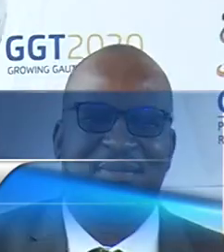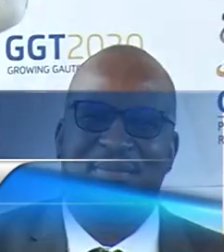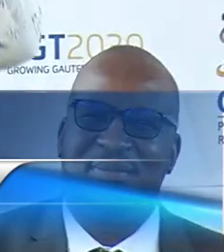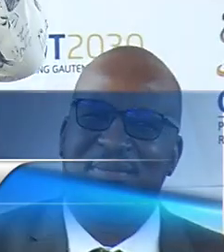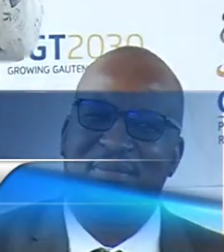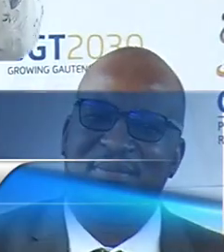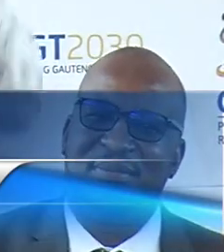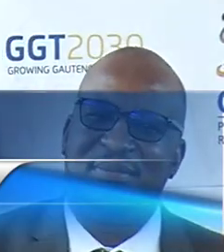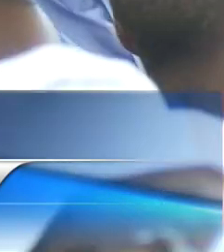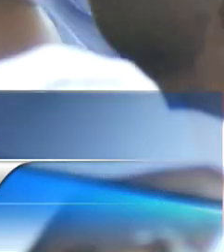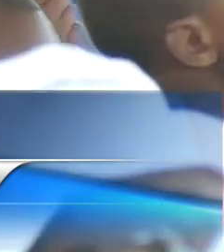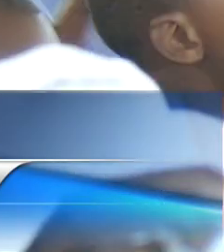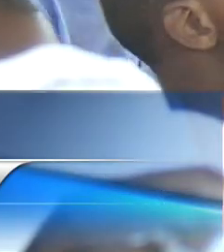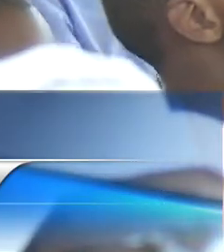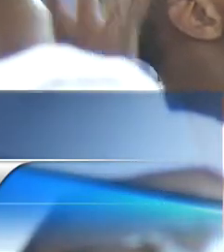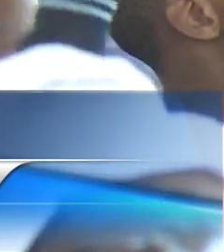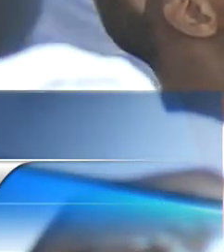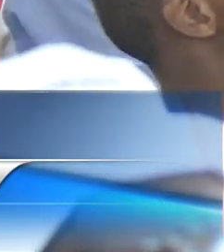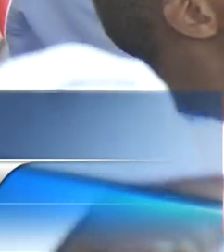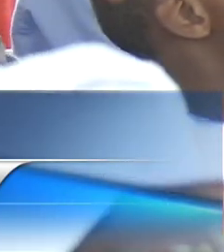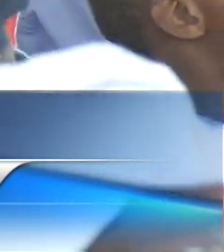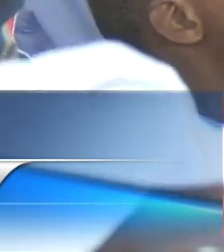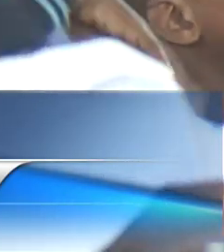Yeah. Are you going to pass?